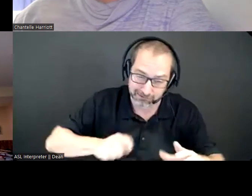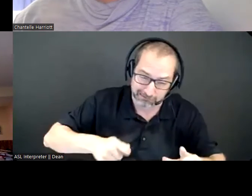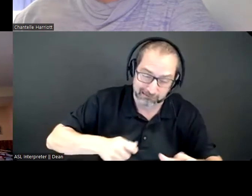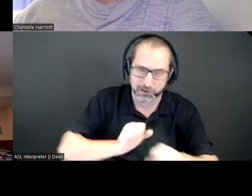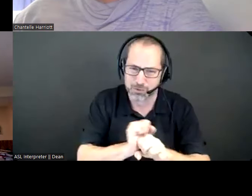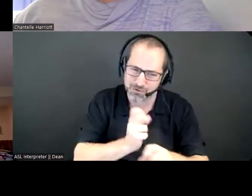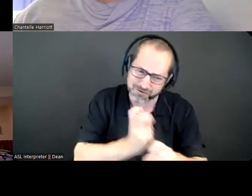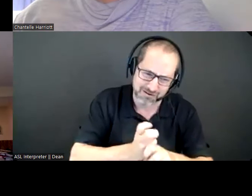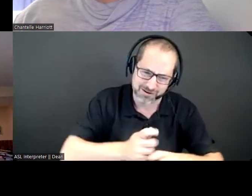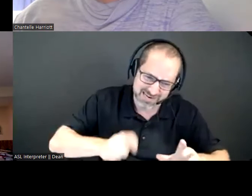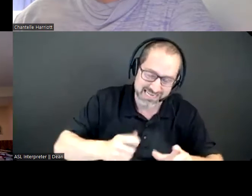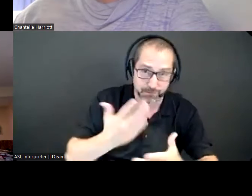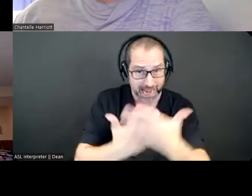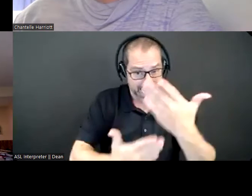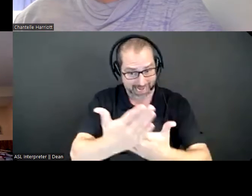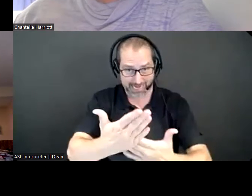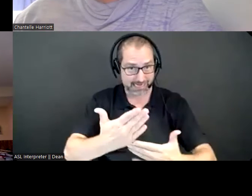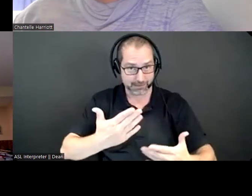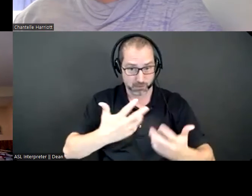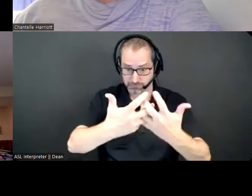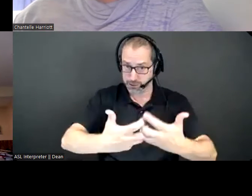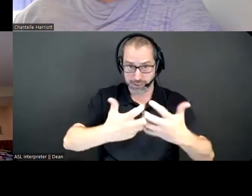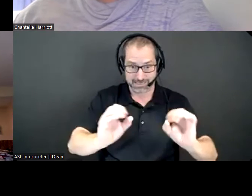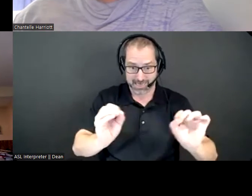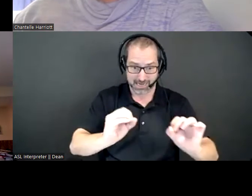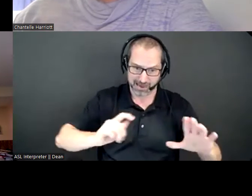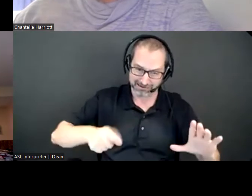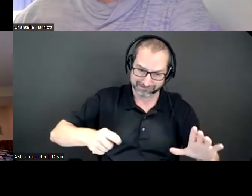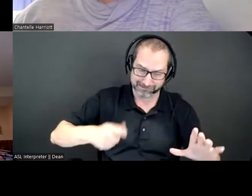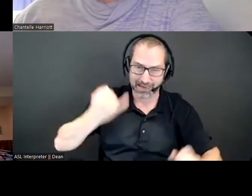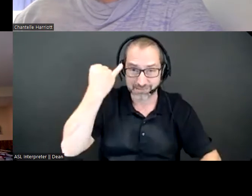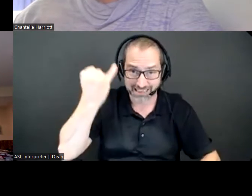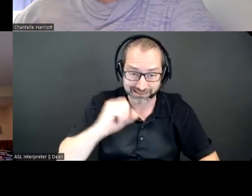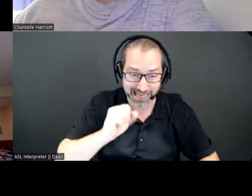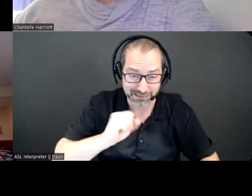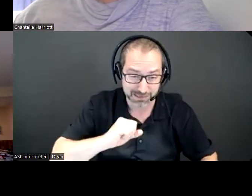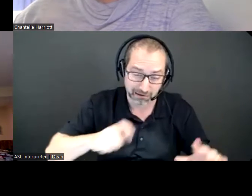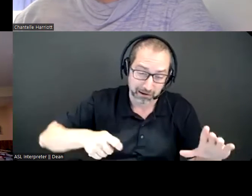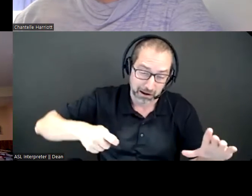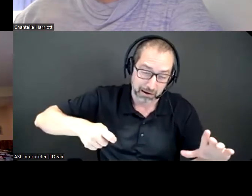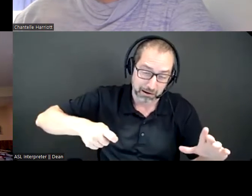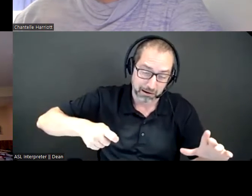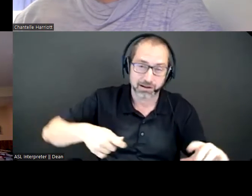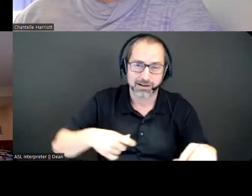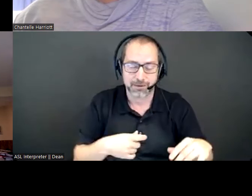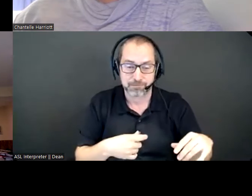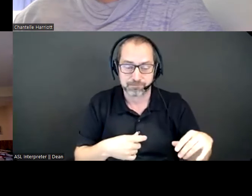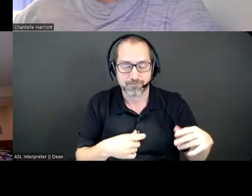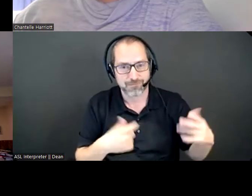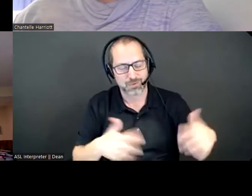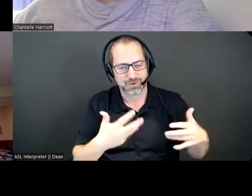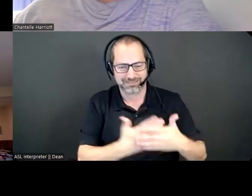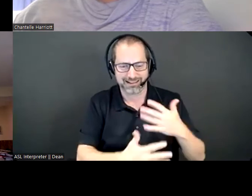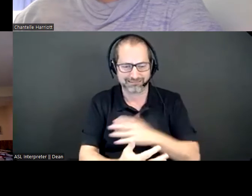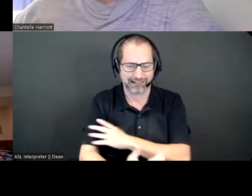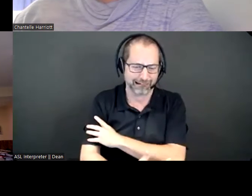to make by hand, because it's whipping. Can you imagine whipping whipped cream from the store by hand and not